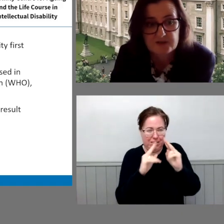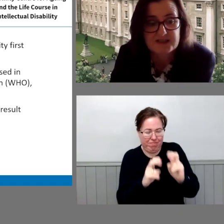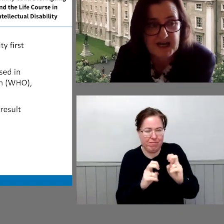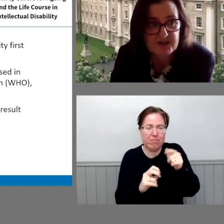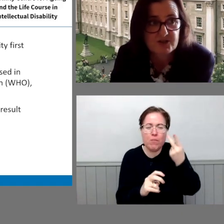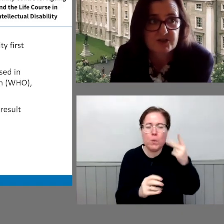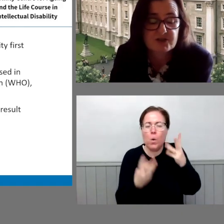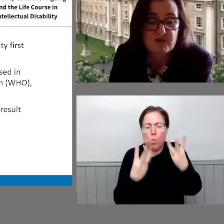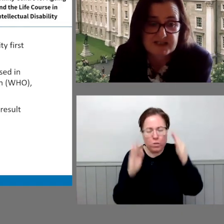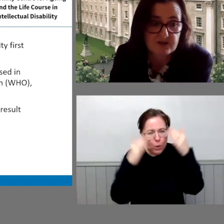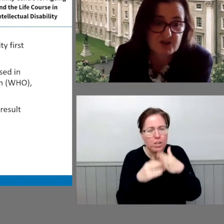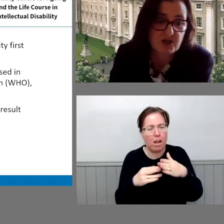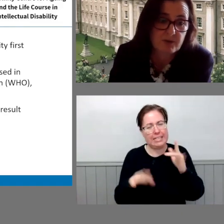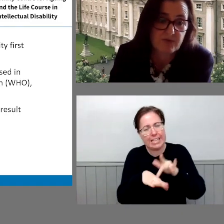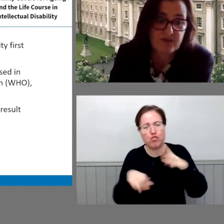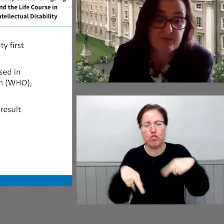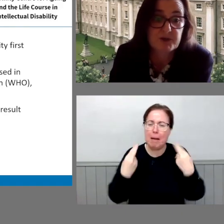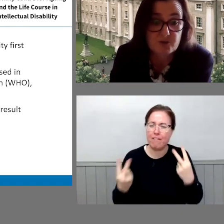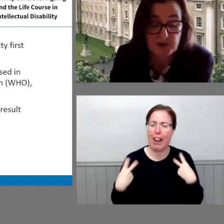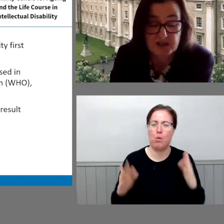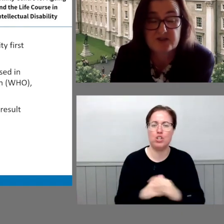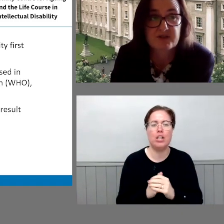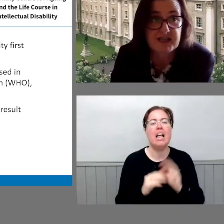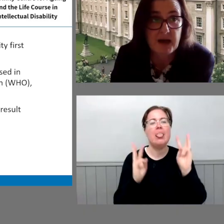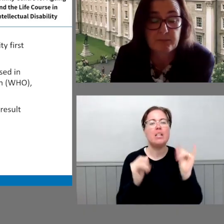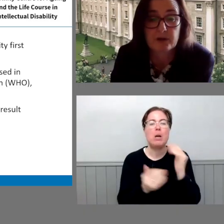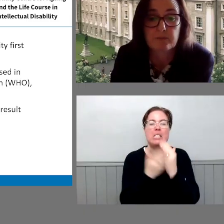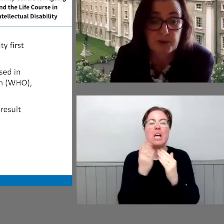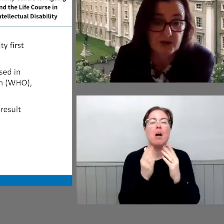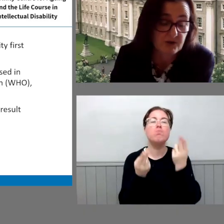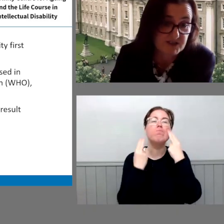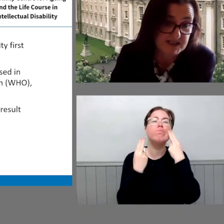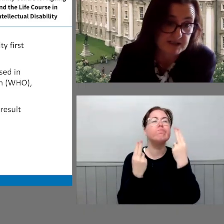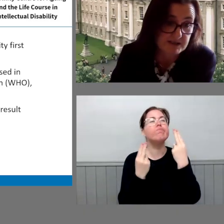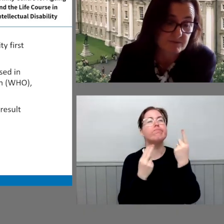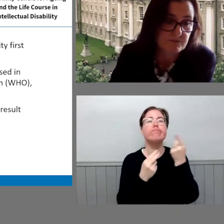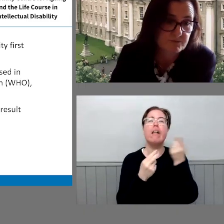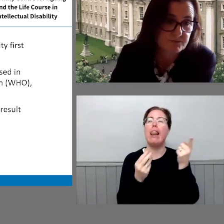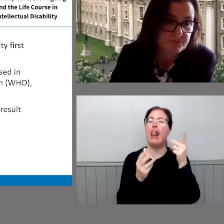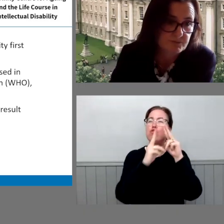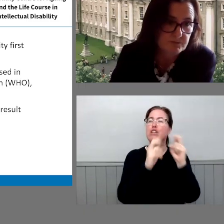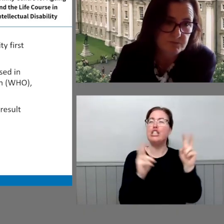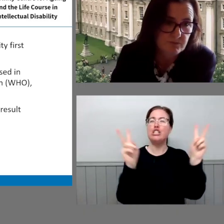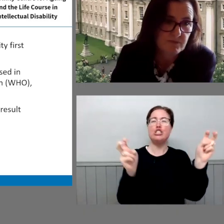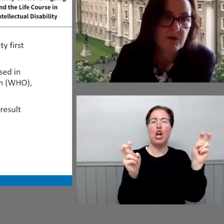As a result, standard research terms have been tweaked, for example, burden of disease.